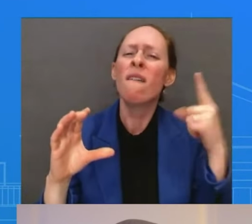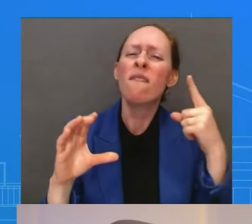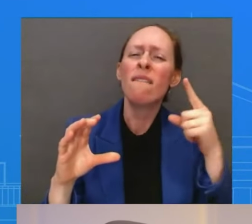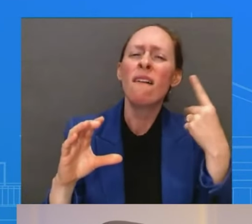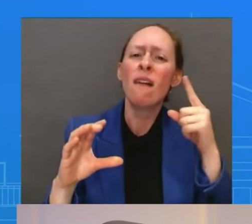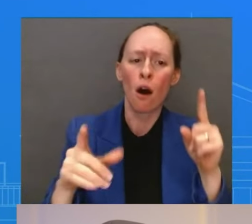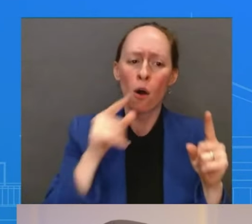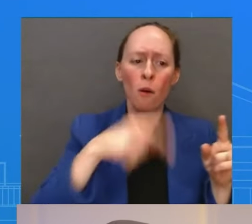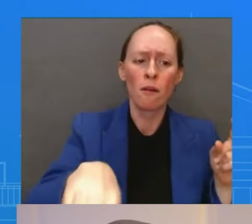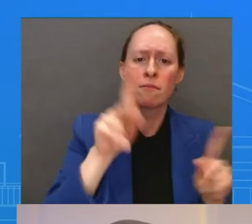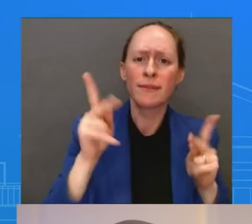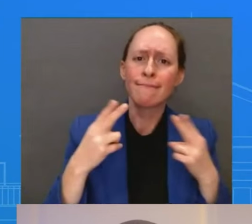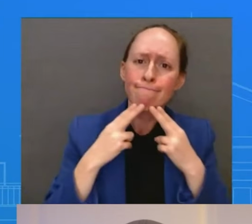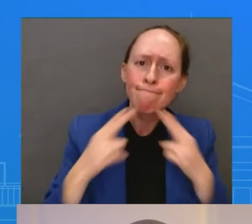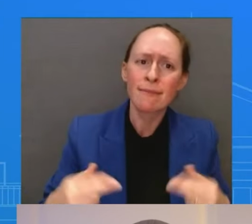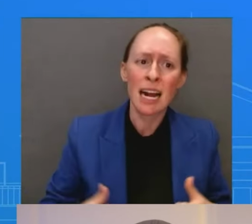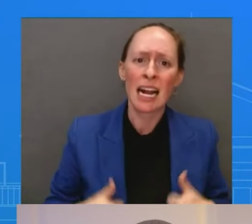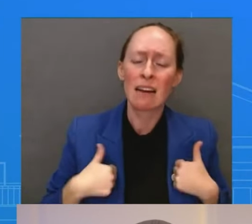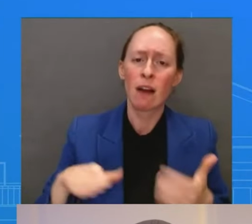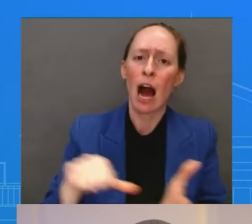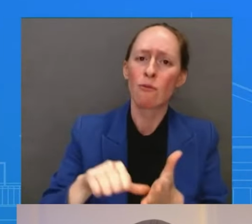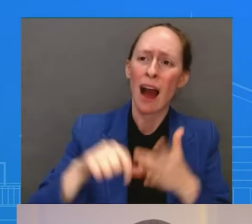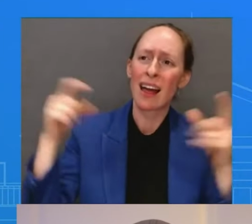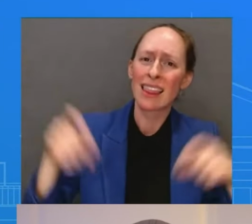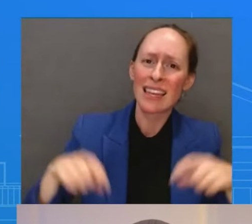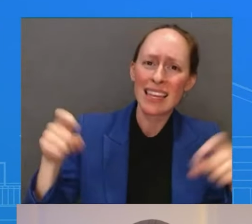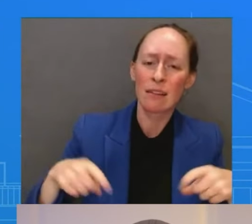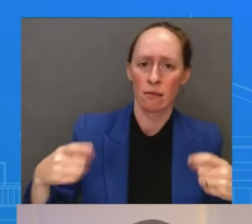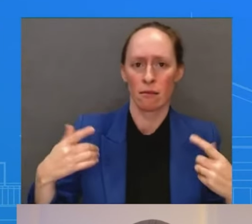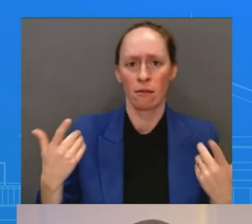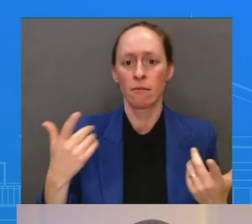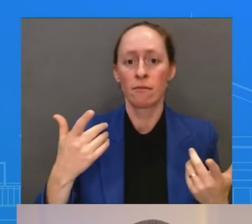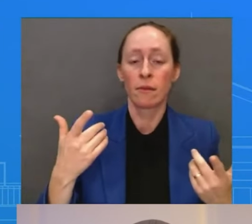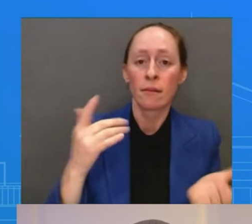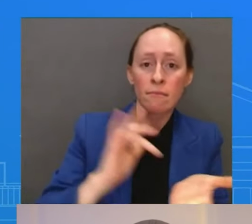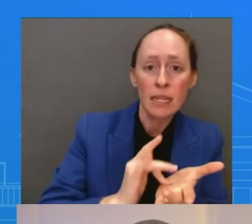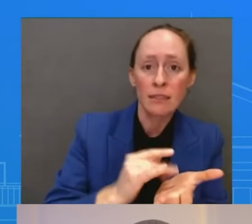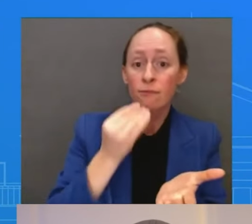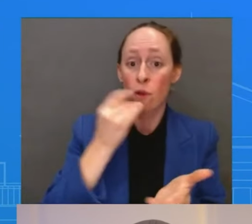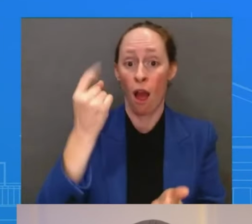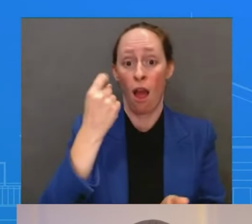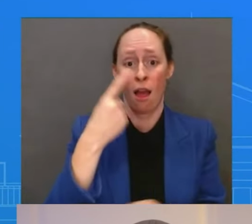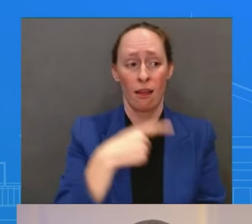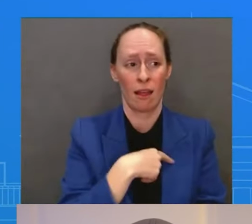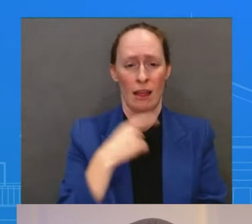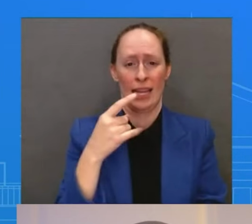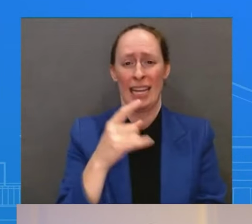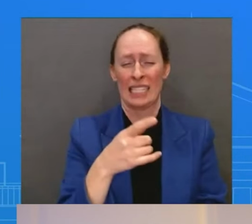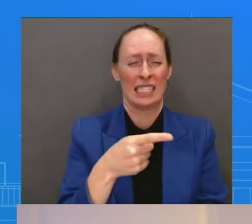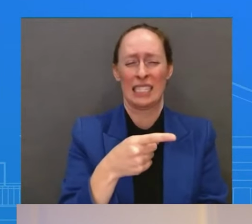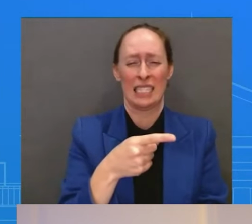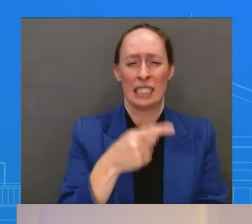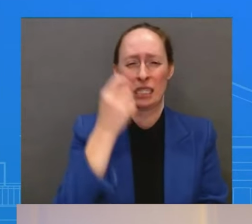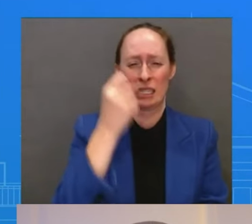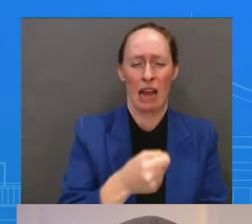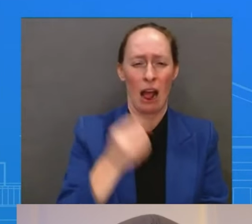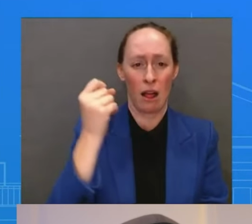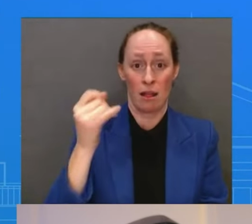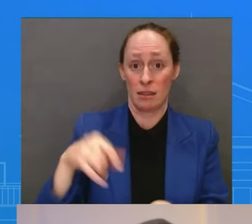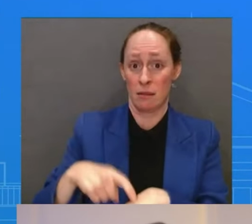that funds from South Korea, where for some technical reasons it wasn't accessible, to Qatar, where it is more accessible. All that